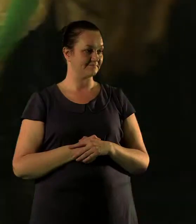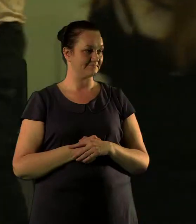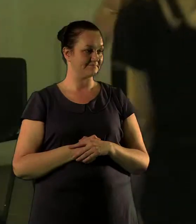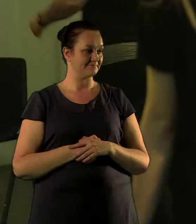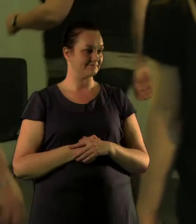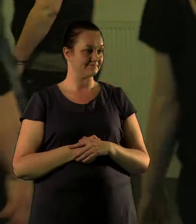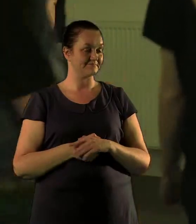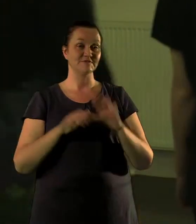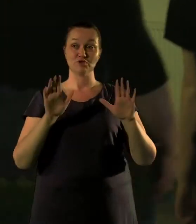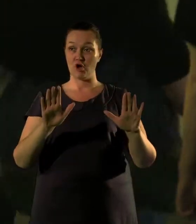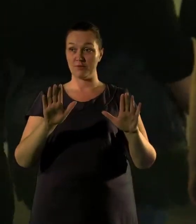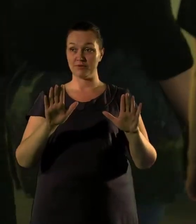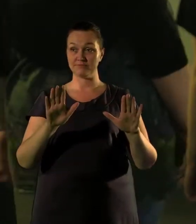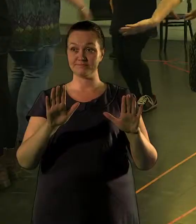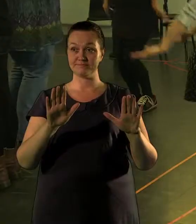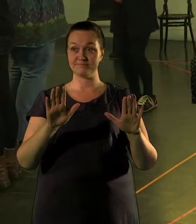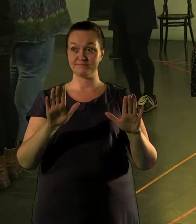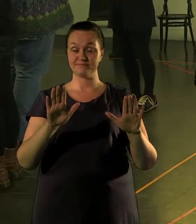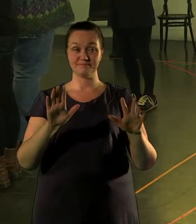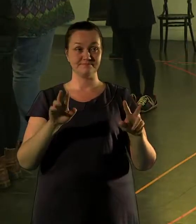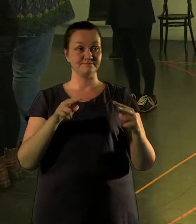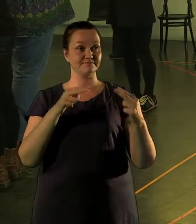And stop.